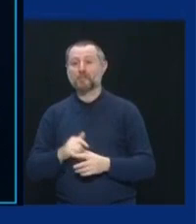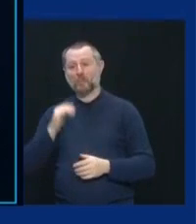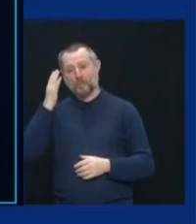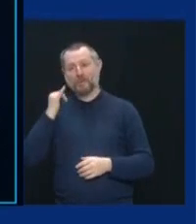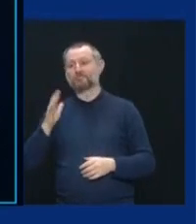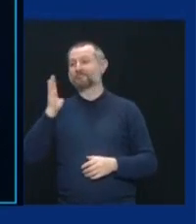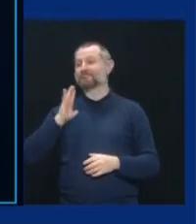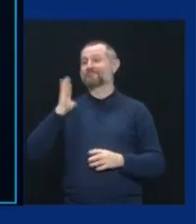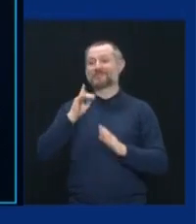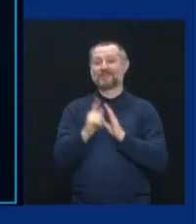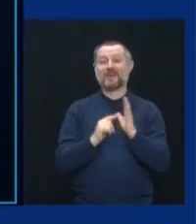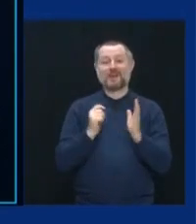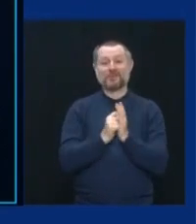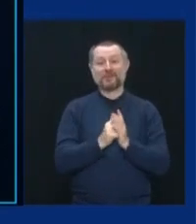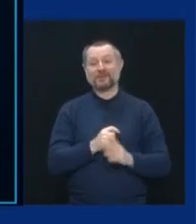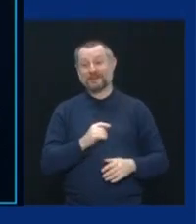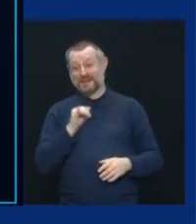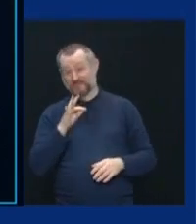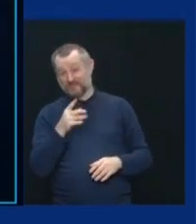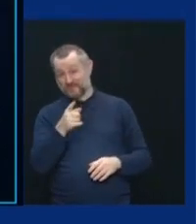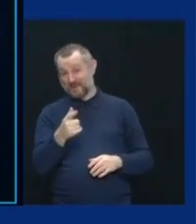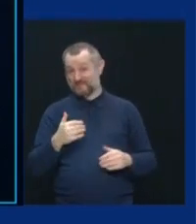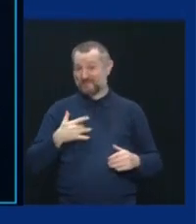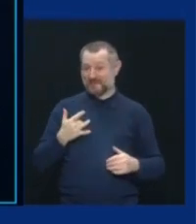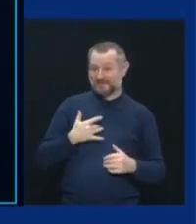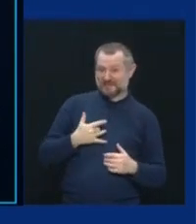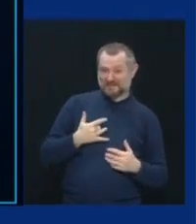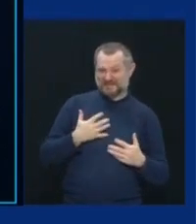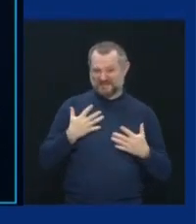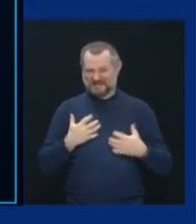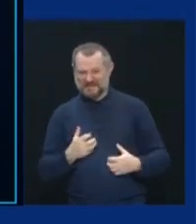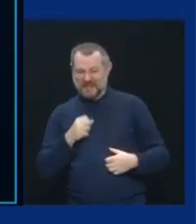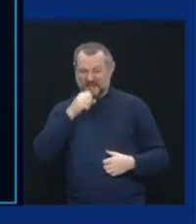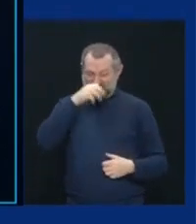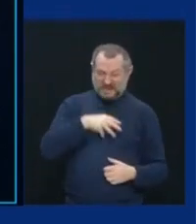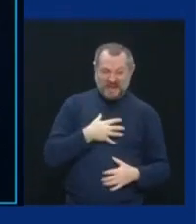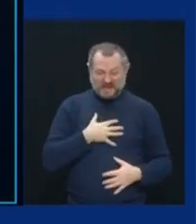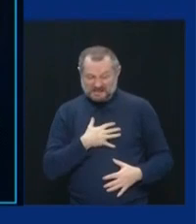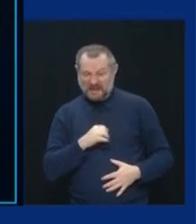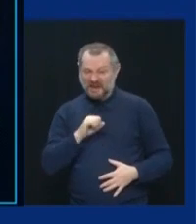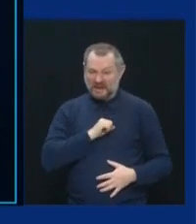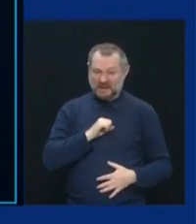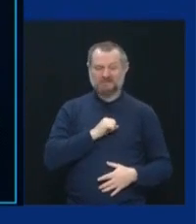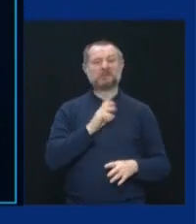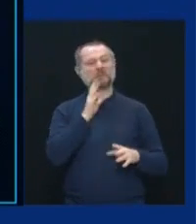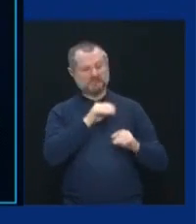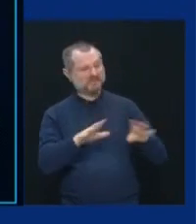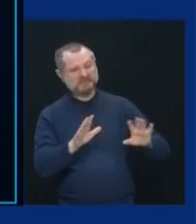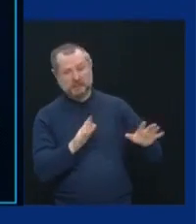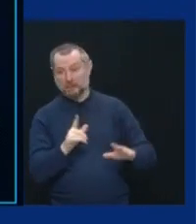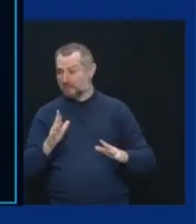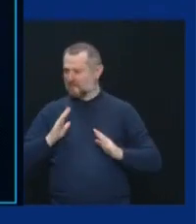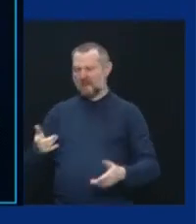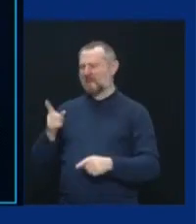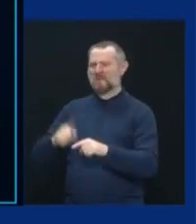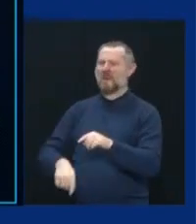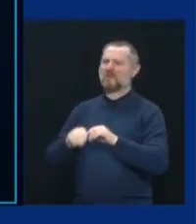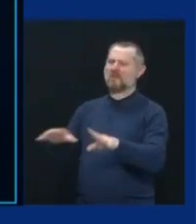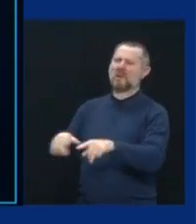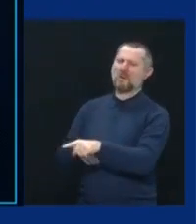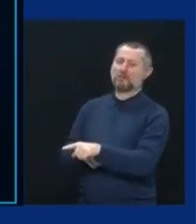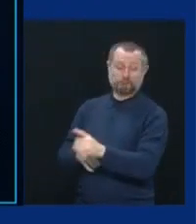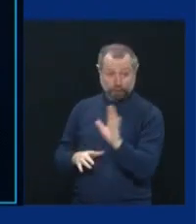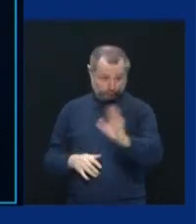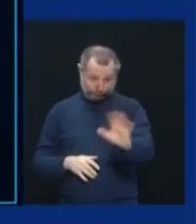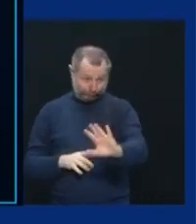be contagious if you have symptoms, if you're sneezing, if you're coughing. That turned out to be wrong. That's how COVID got into